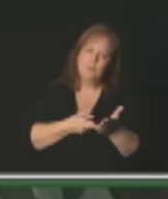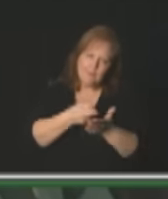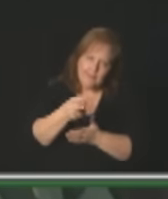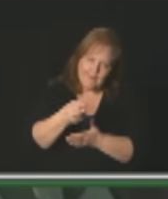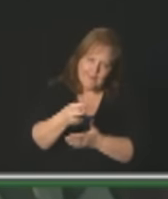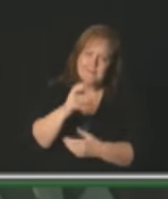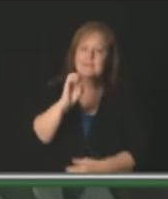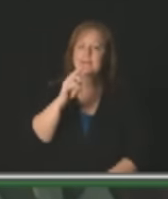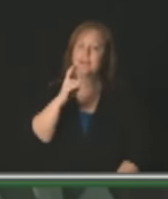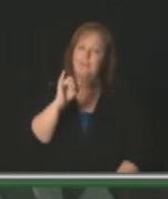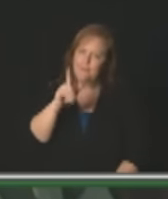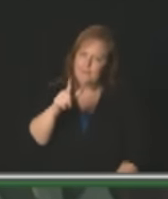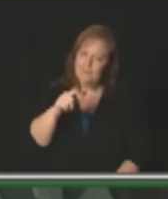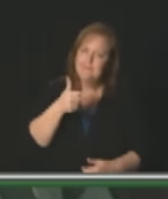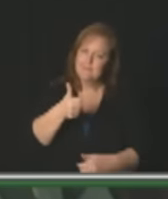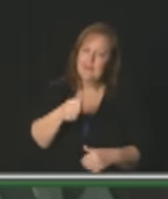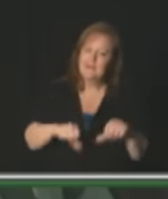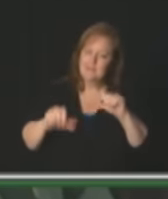our first lesson.